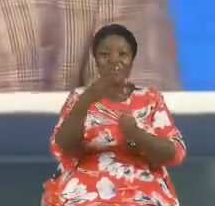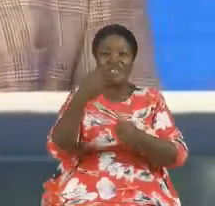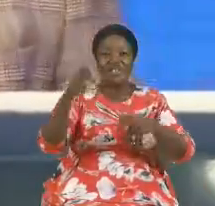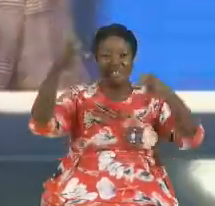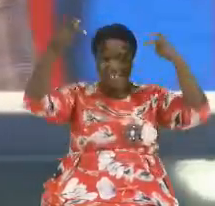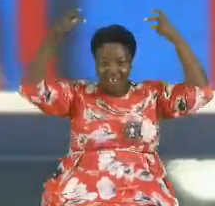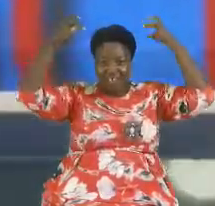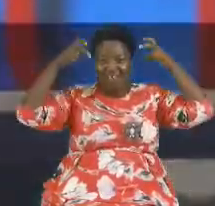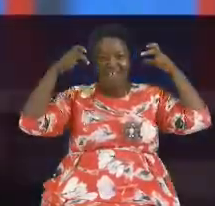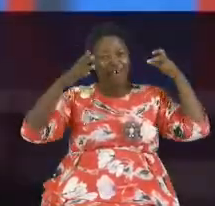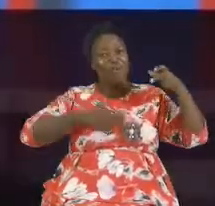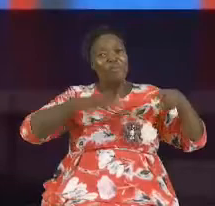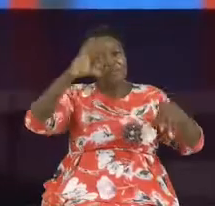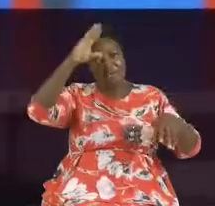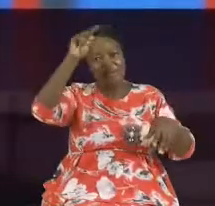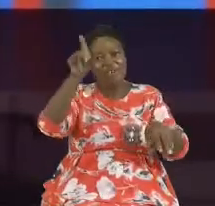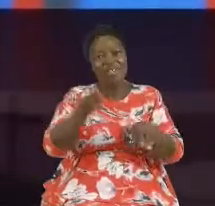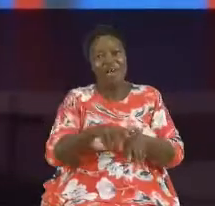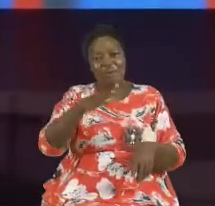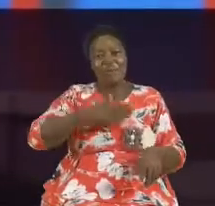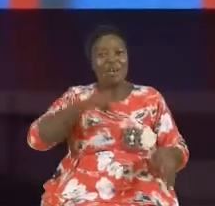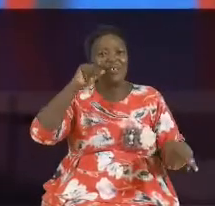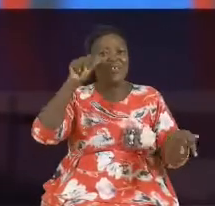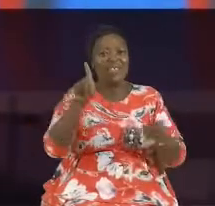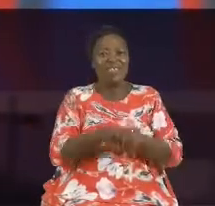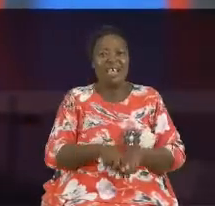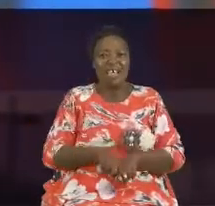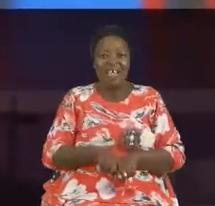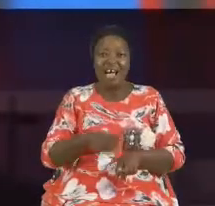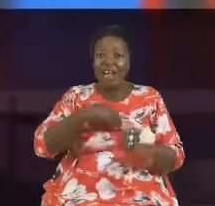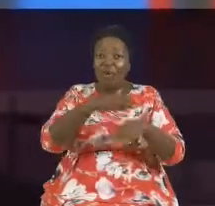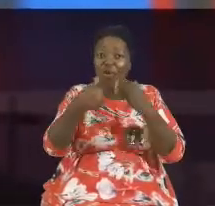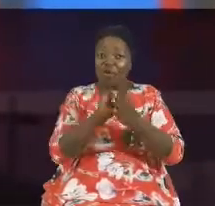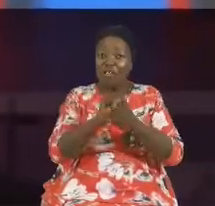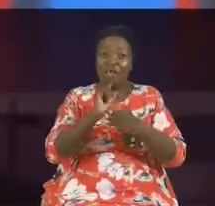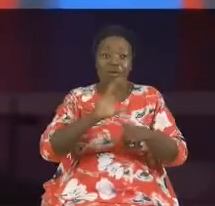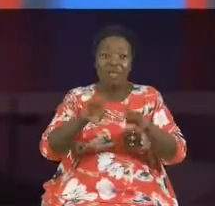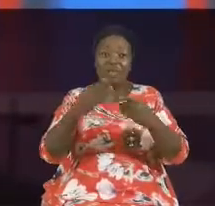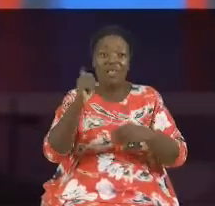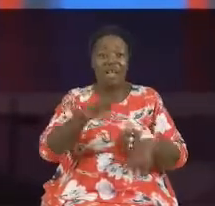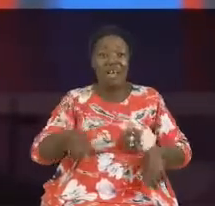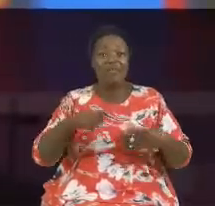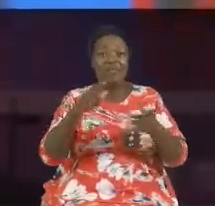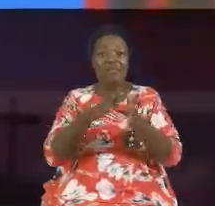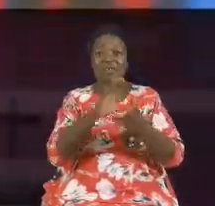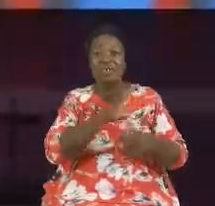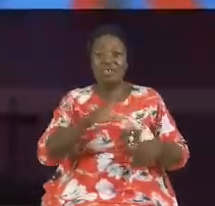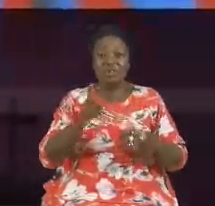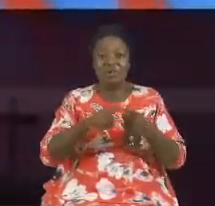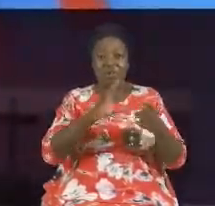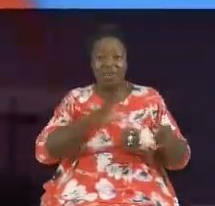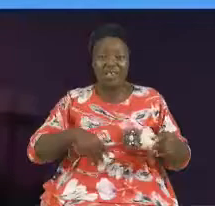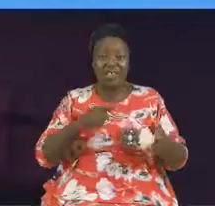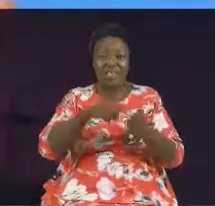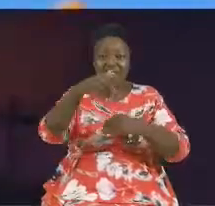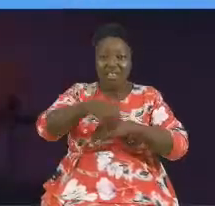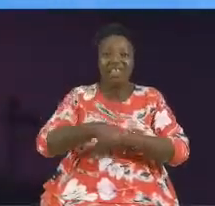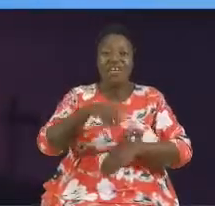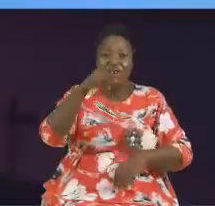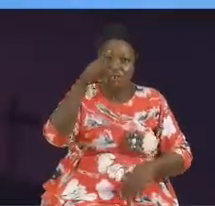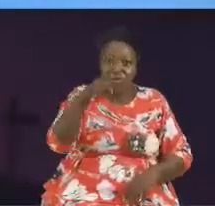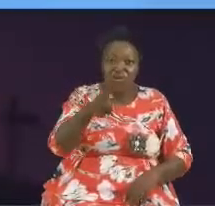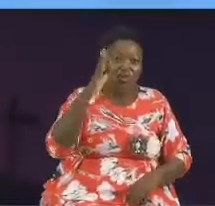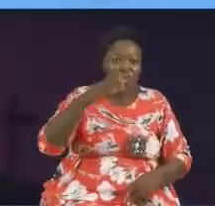our rewards with the crown. My brother, my sister, and all those who are going to give their lives to